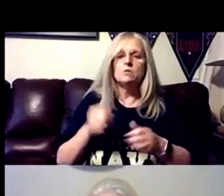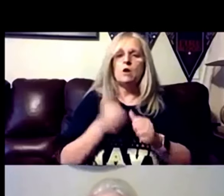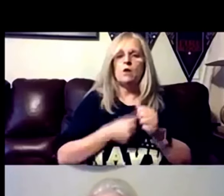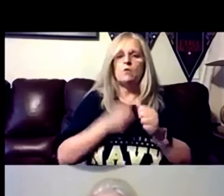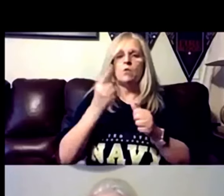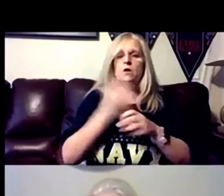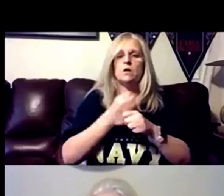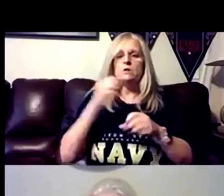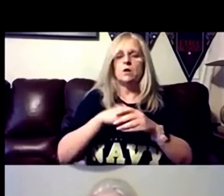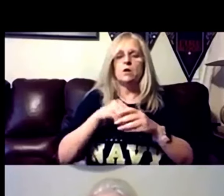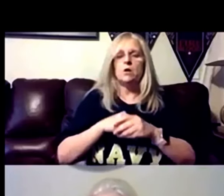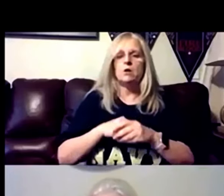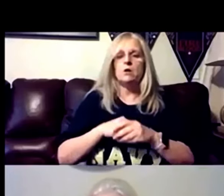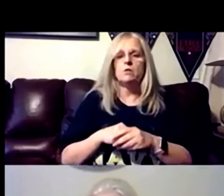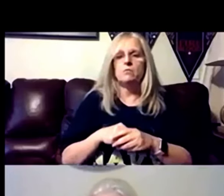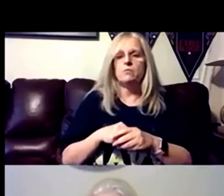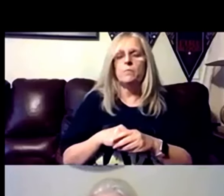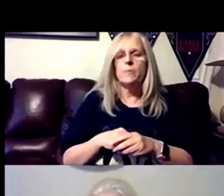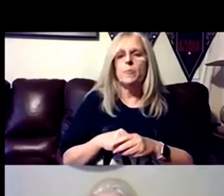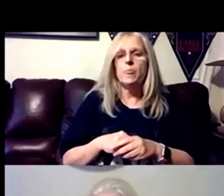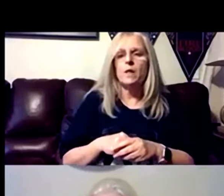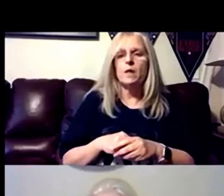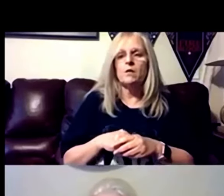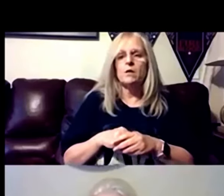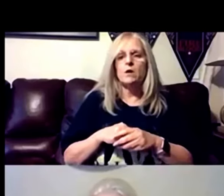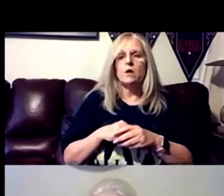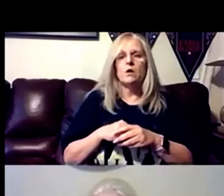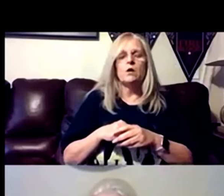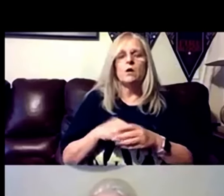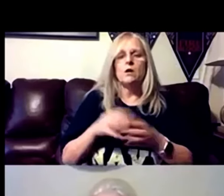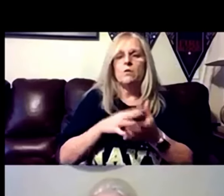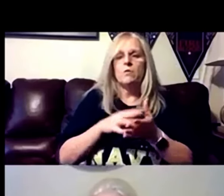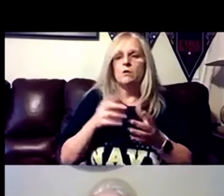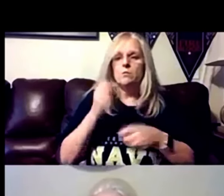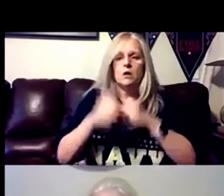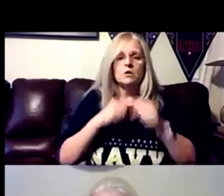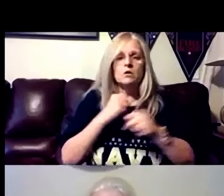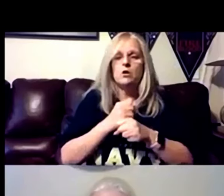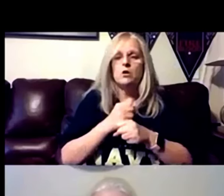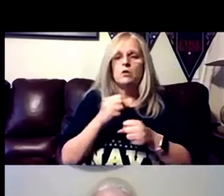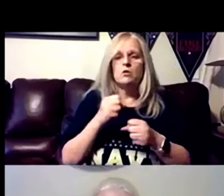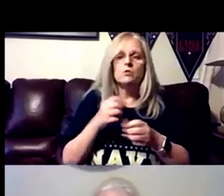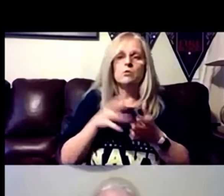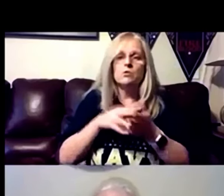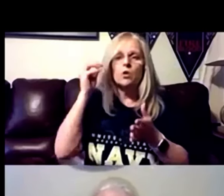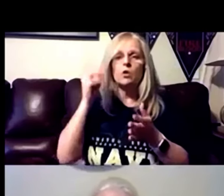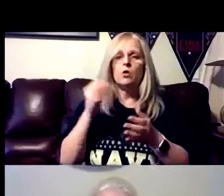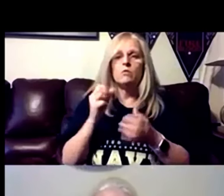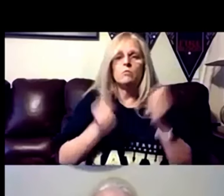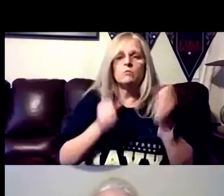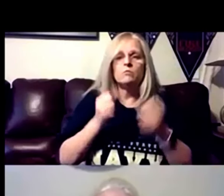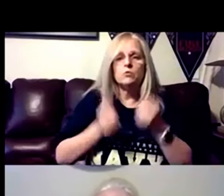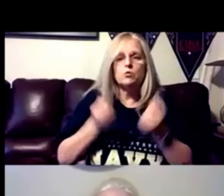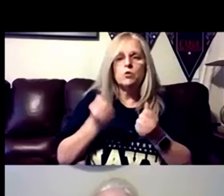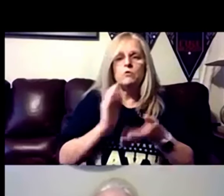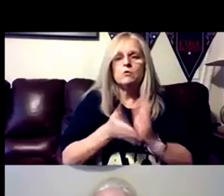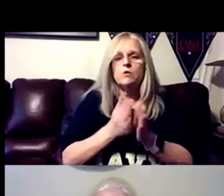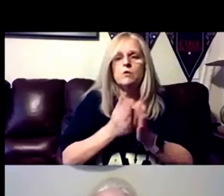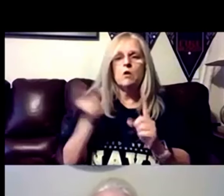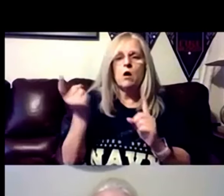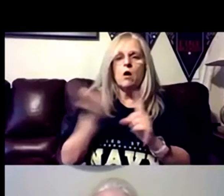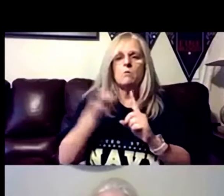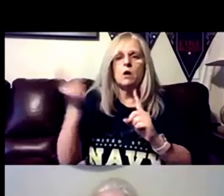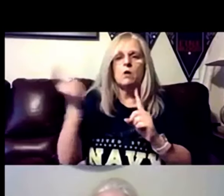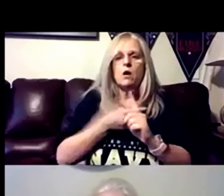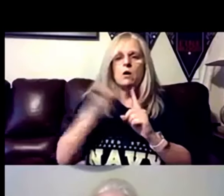wipe away years of trying to learn, and you become a pro on day one because it's automated, automated,